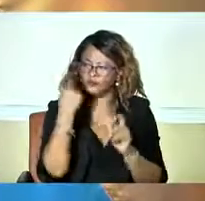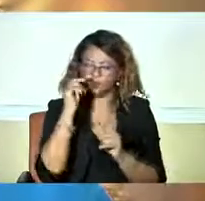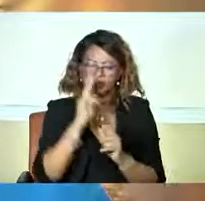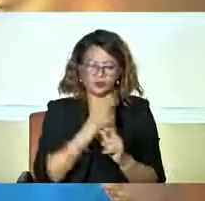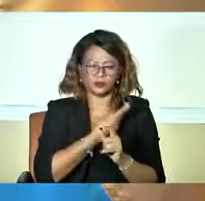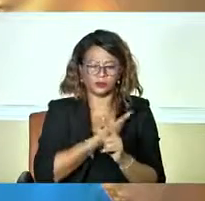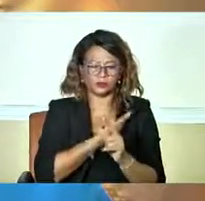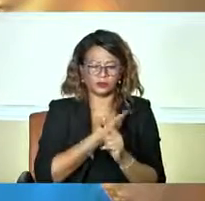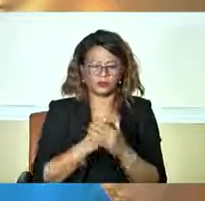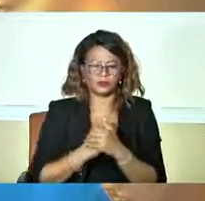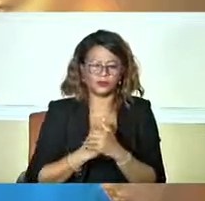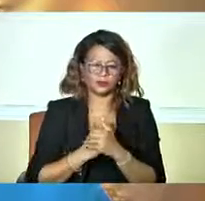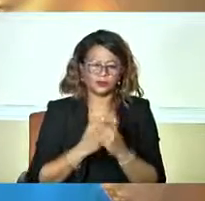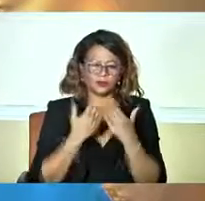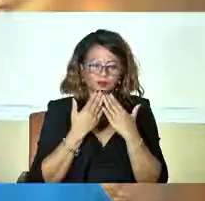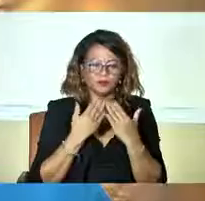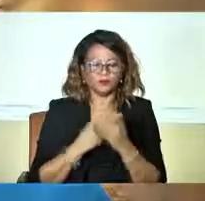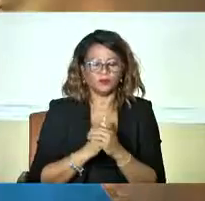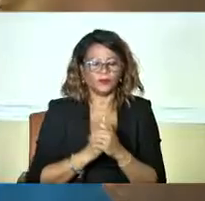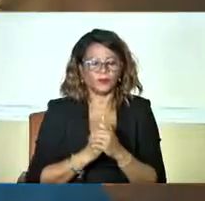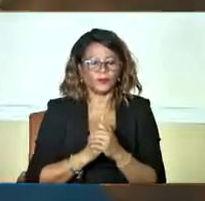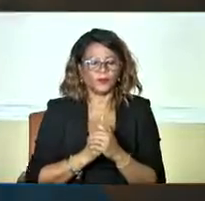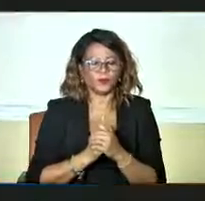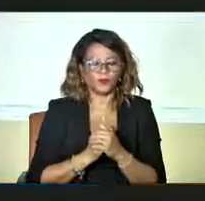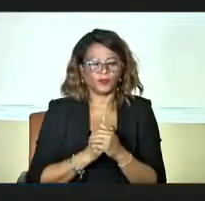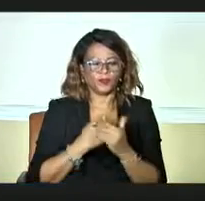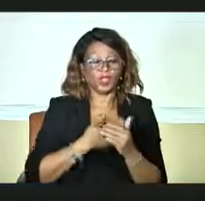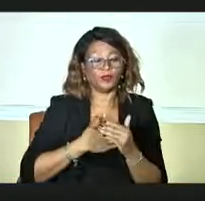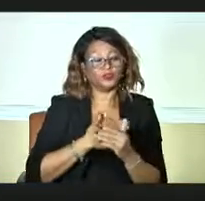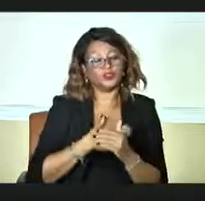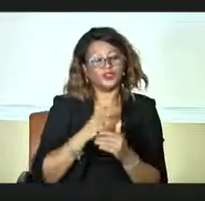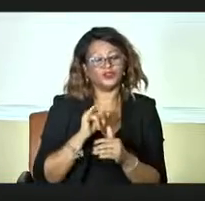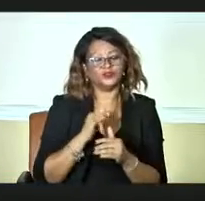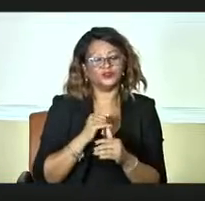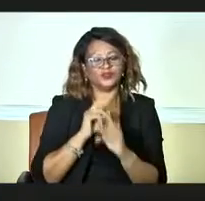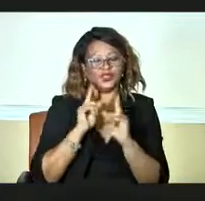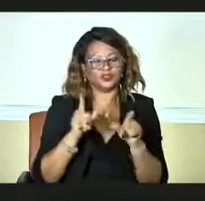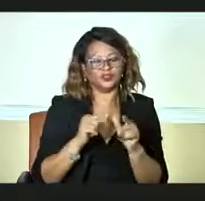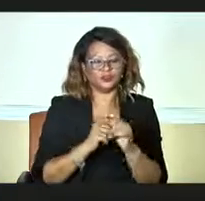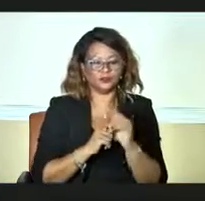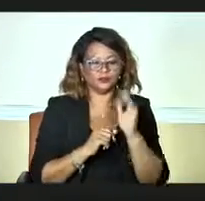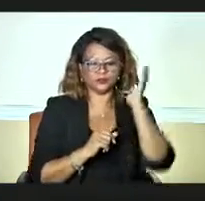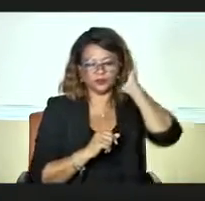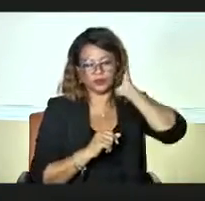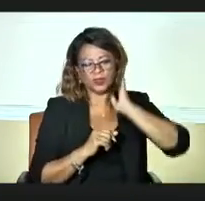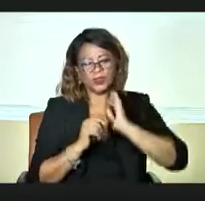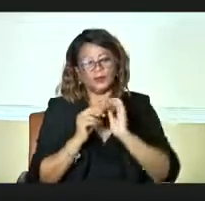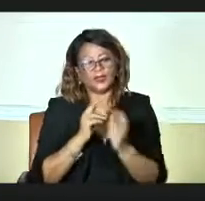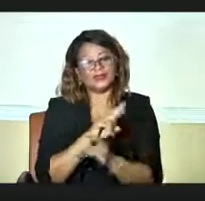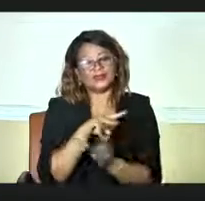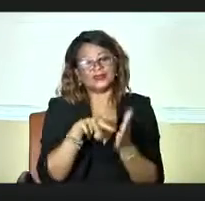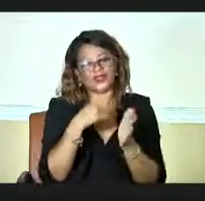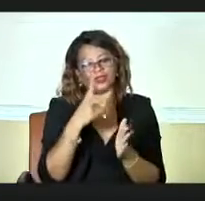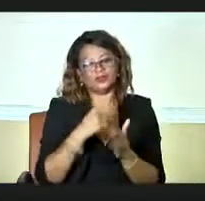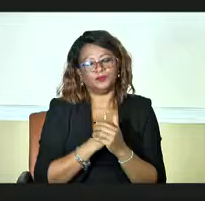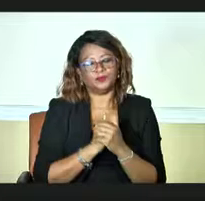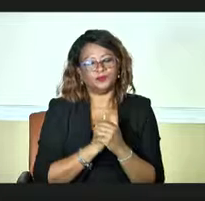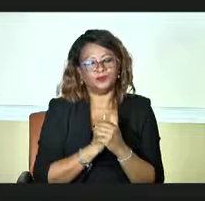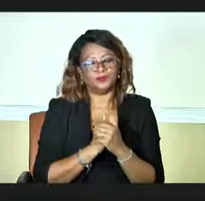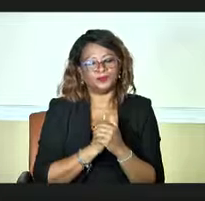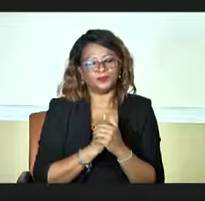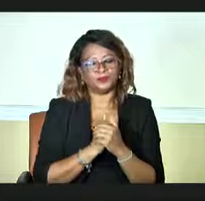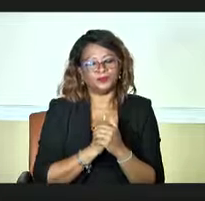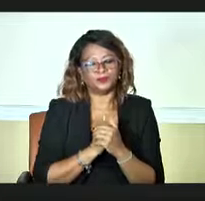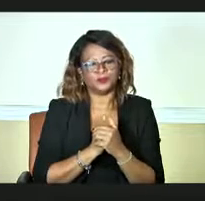us? Yes, thank you very much, Minister Thompson. I appreciate you answering the question. My second question is for you as well.